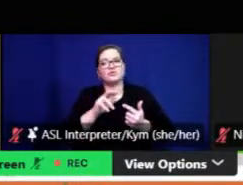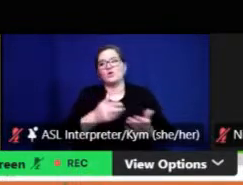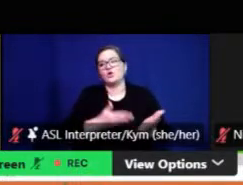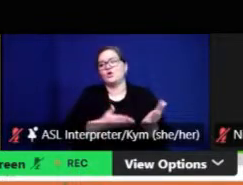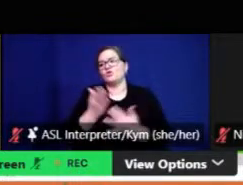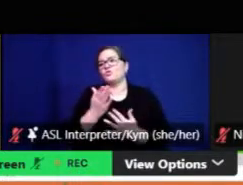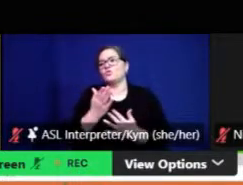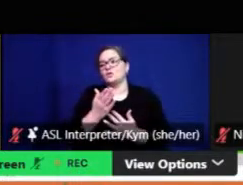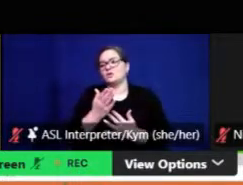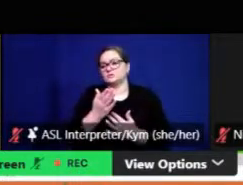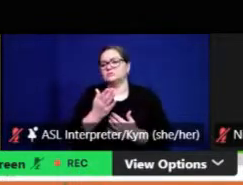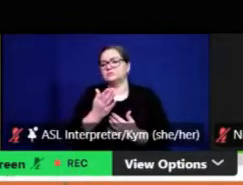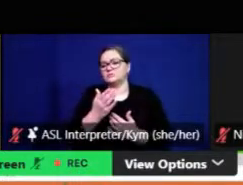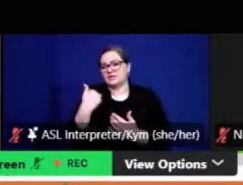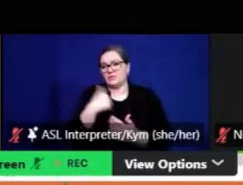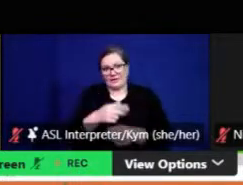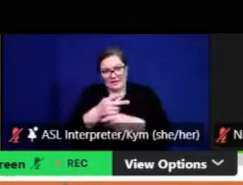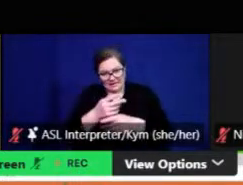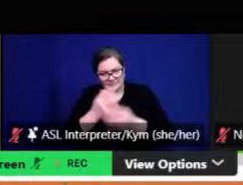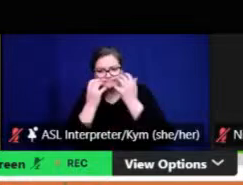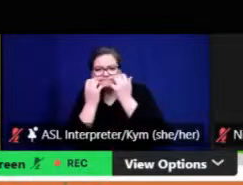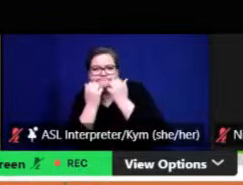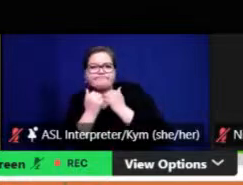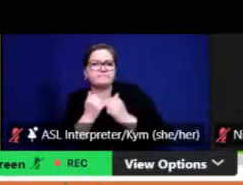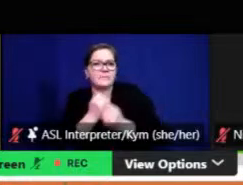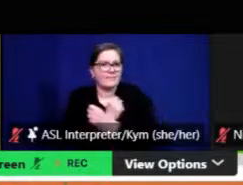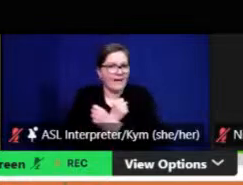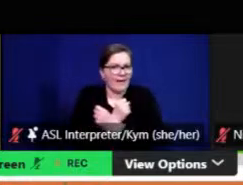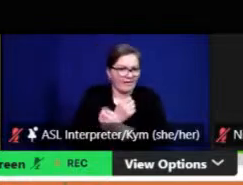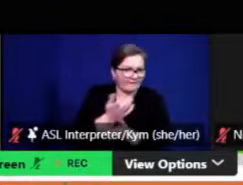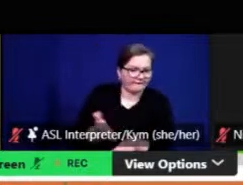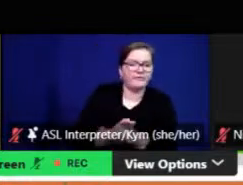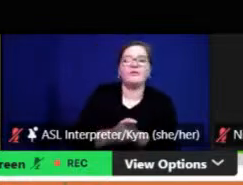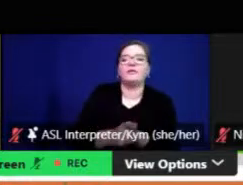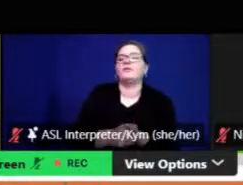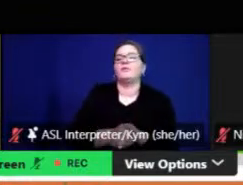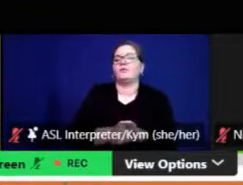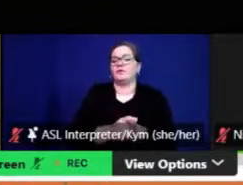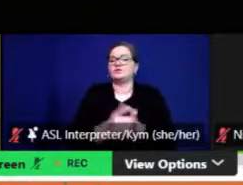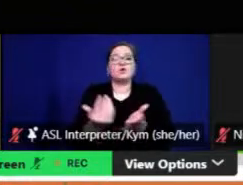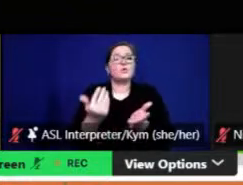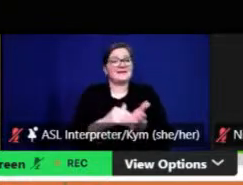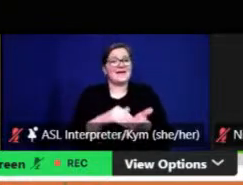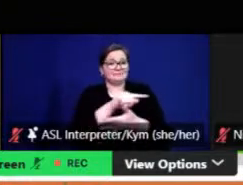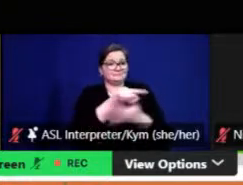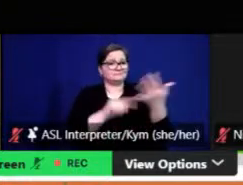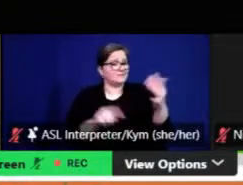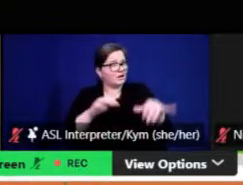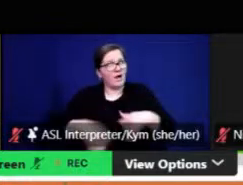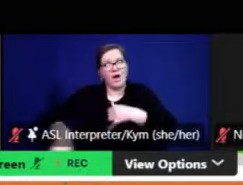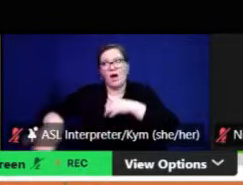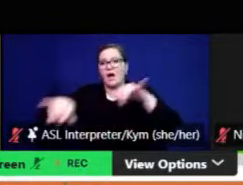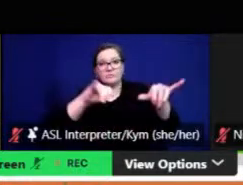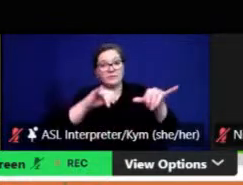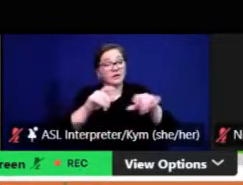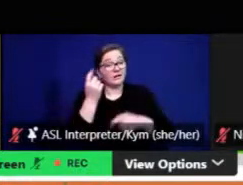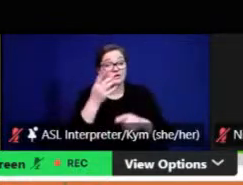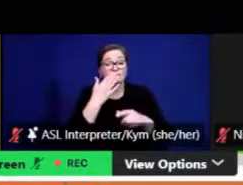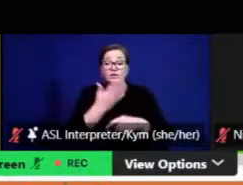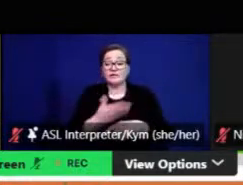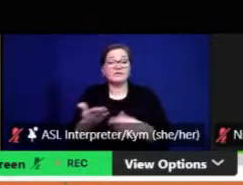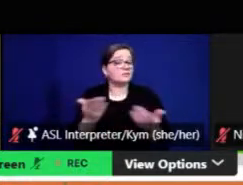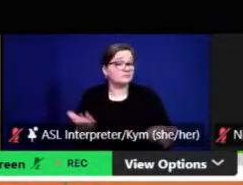someone you care for and love. And so, again, these are common. But the good thing is